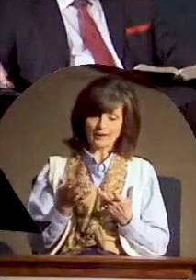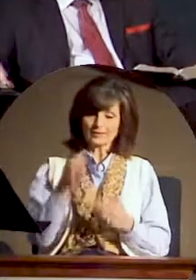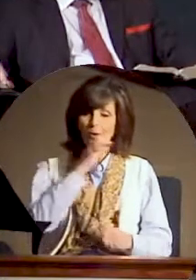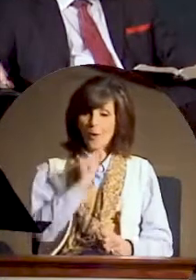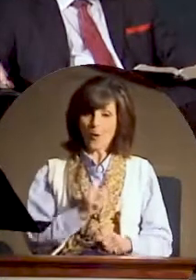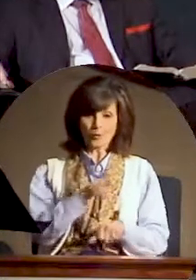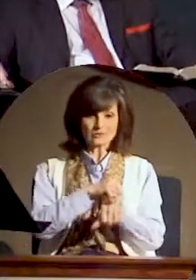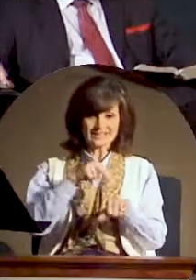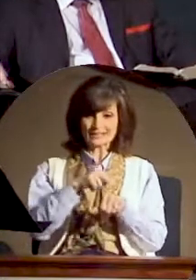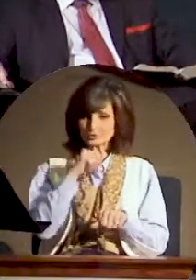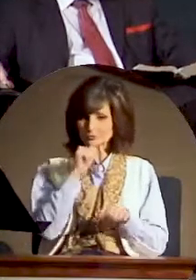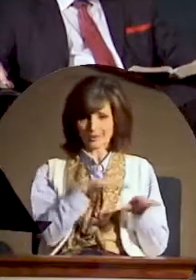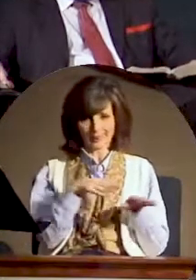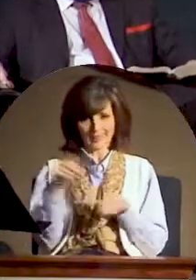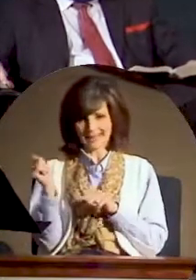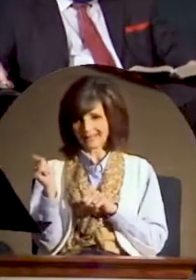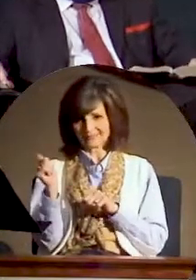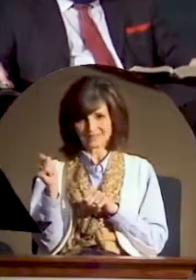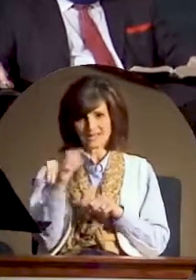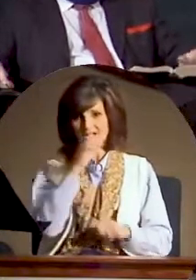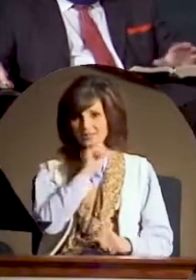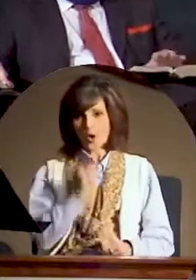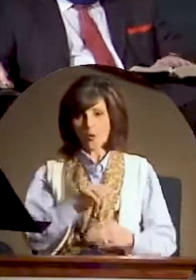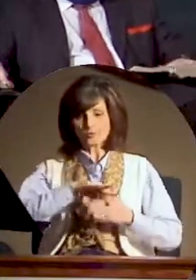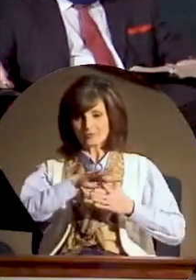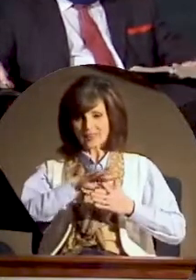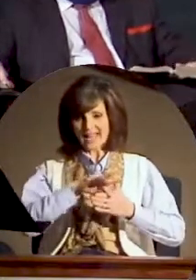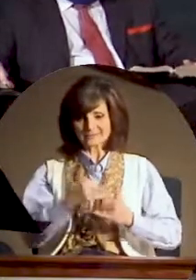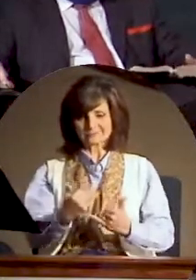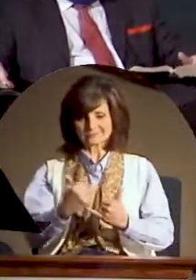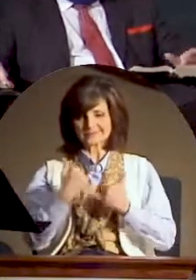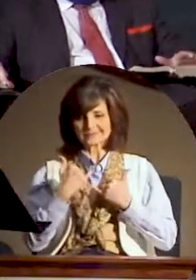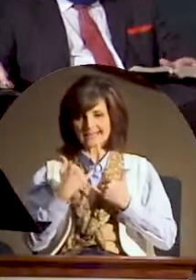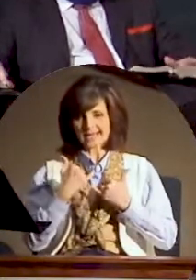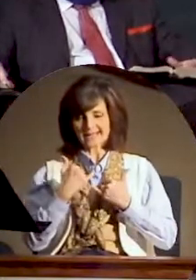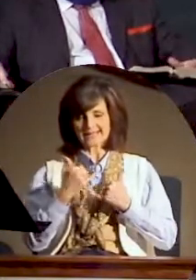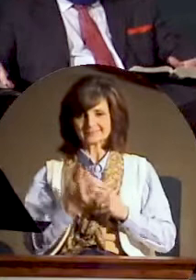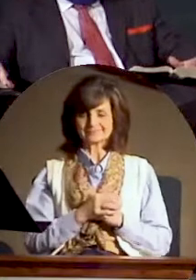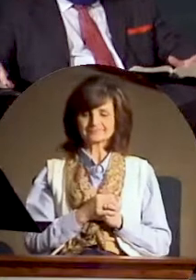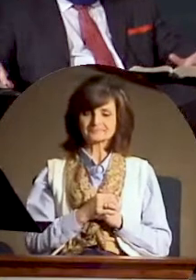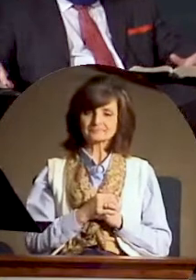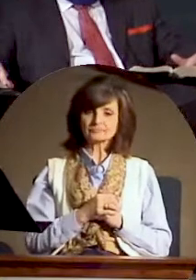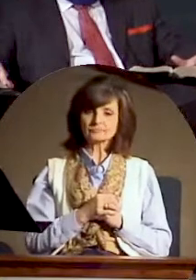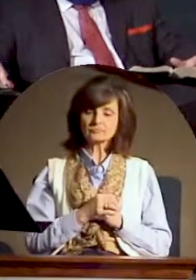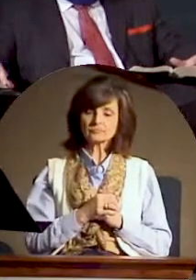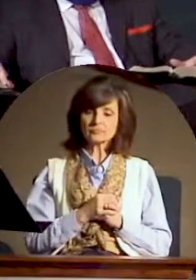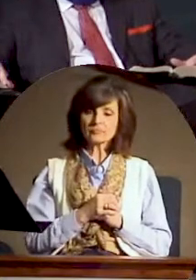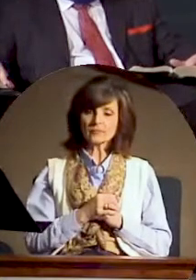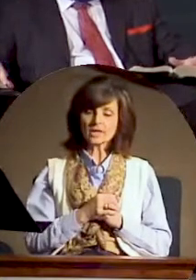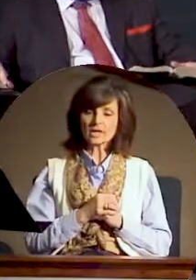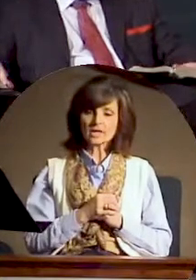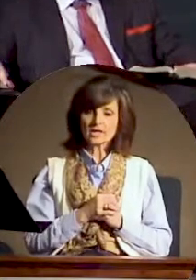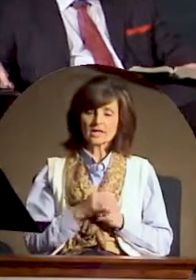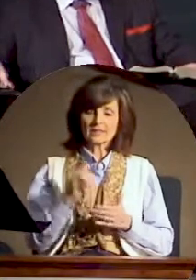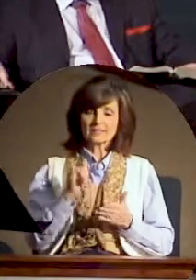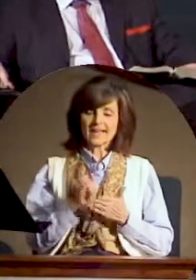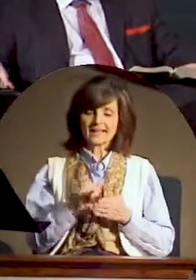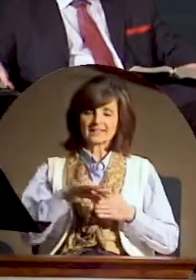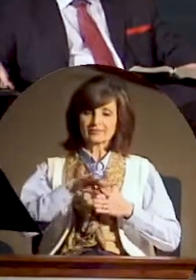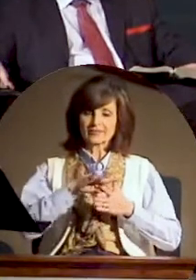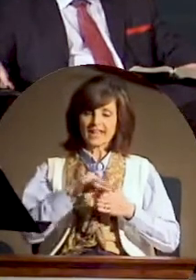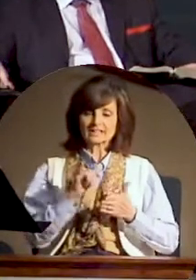old nature didn't walk out. The old flesh, the fleshly nature, the leanings toward